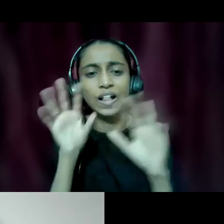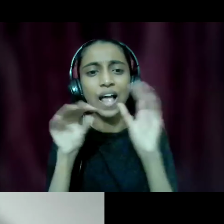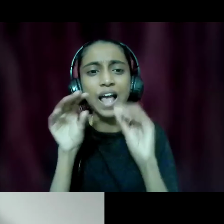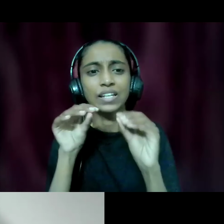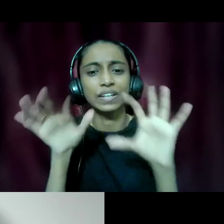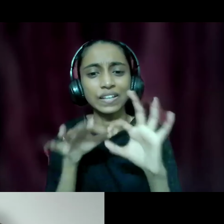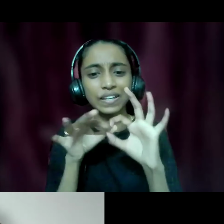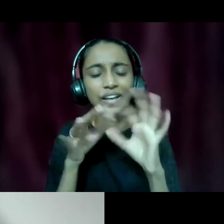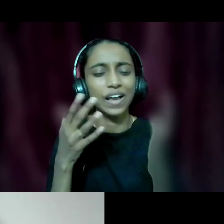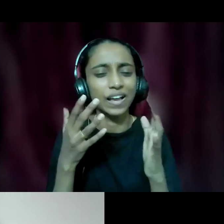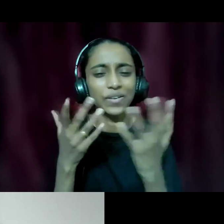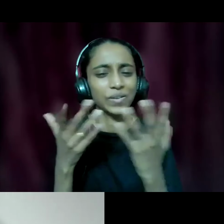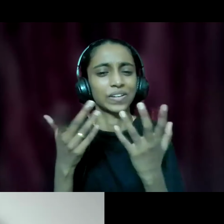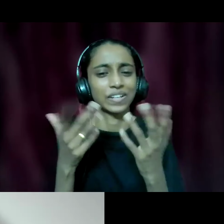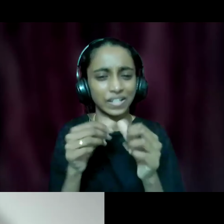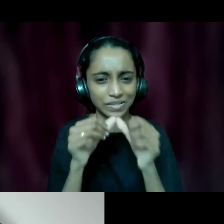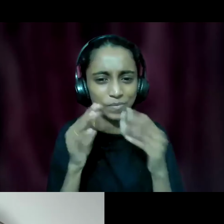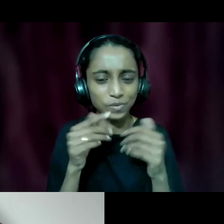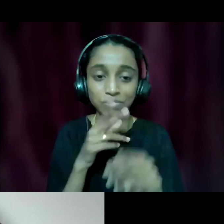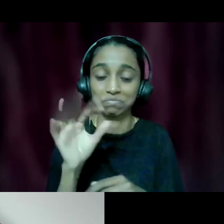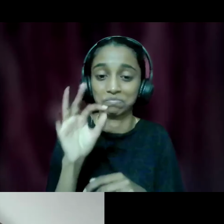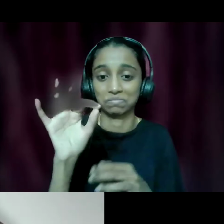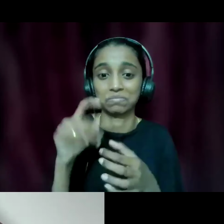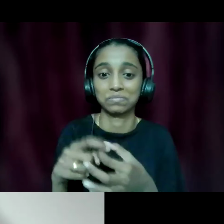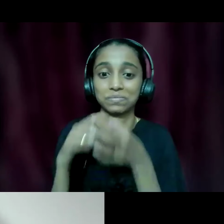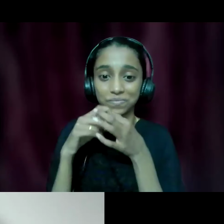on that for us? Yes, it's a very good